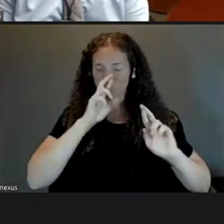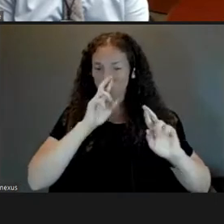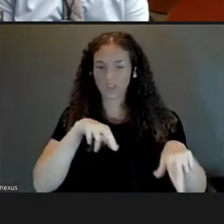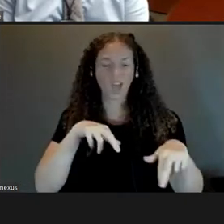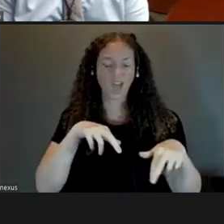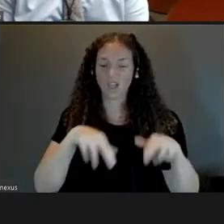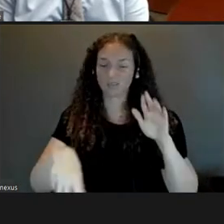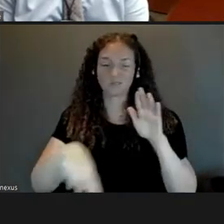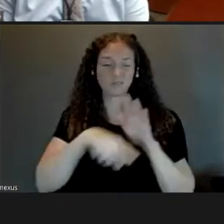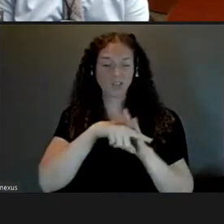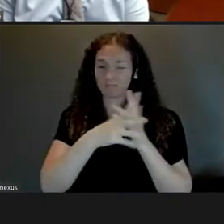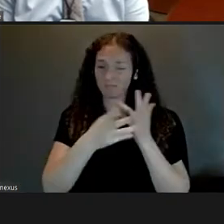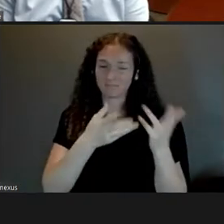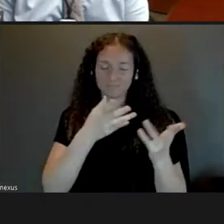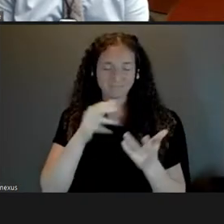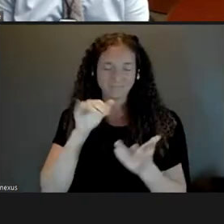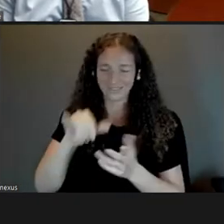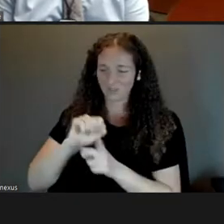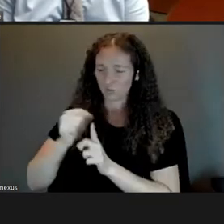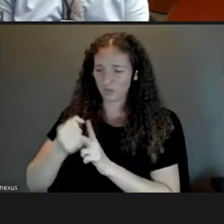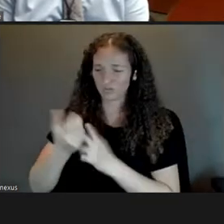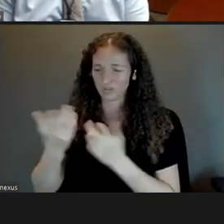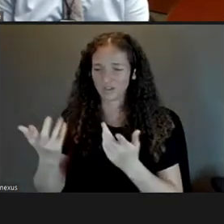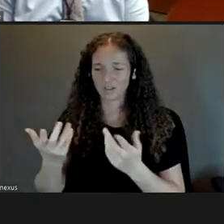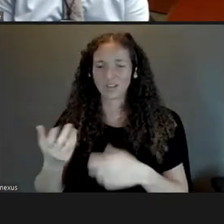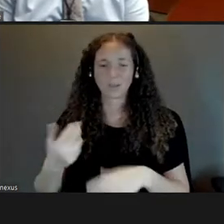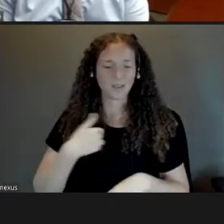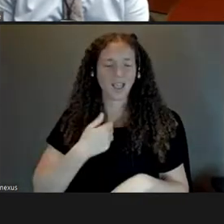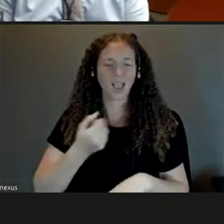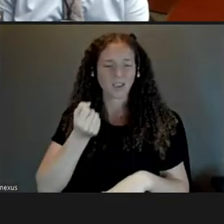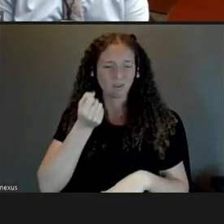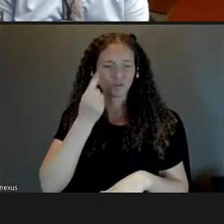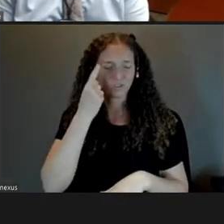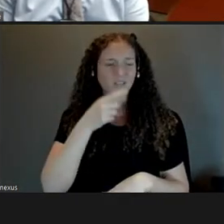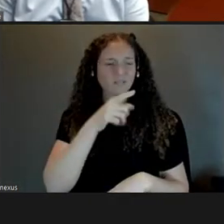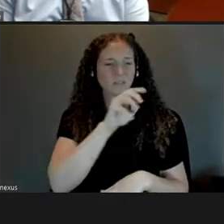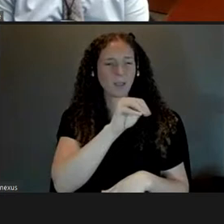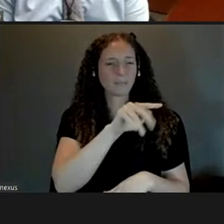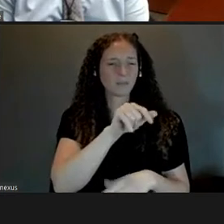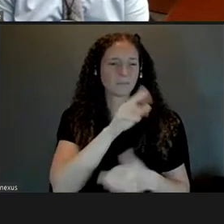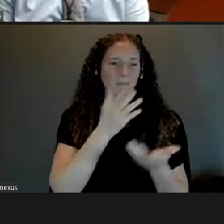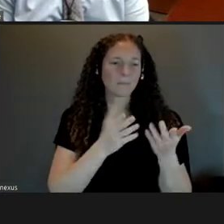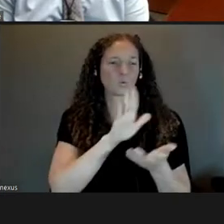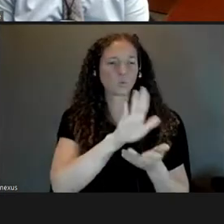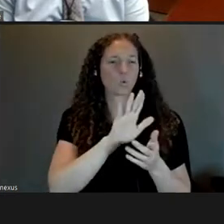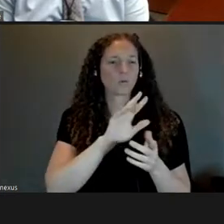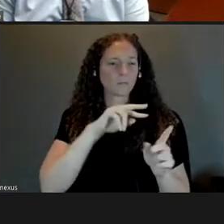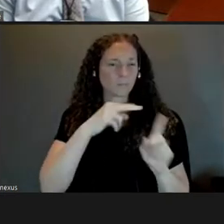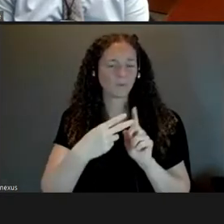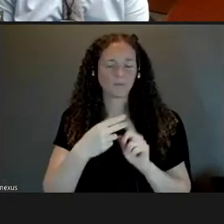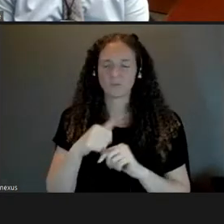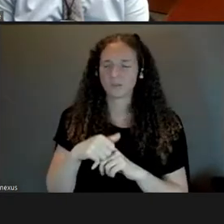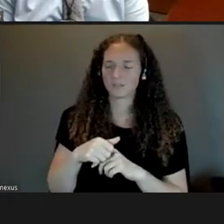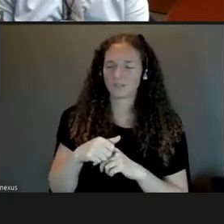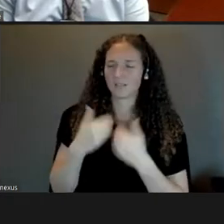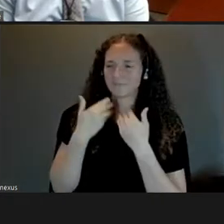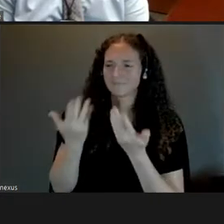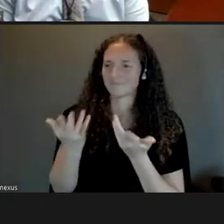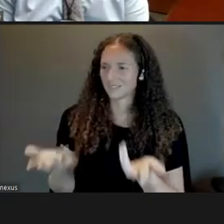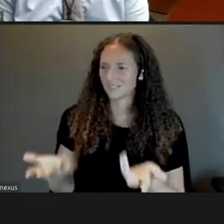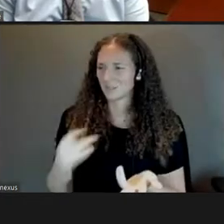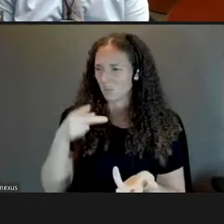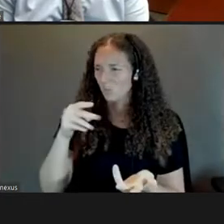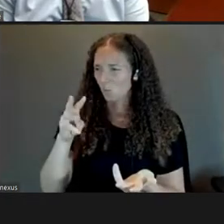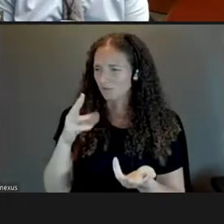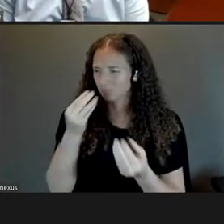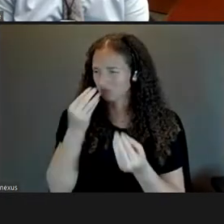I could entirely understand a, you know, a screw you Port Washington attitude. I mean, that wouldn't be a good thing, but that's human reaction. So the purpose of